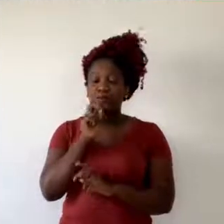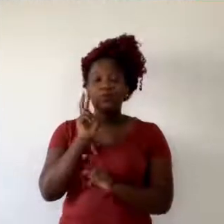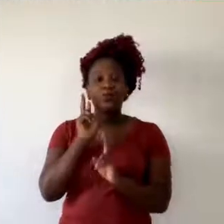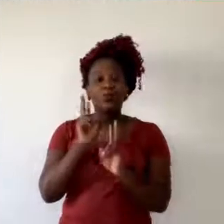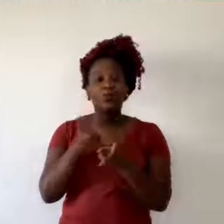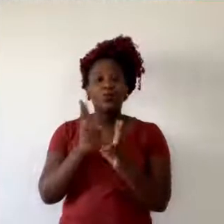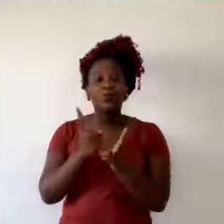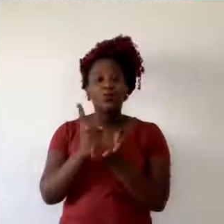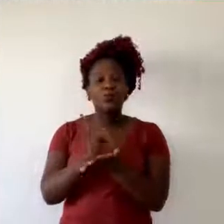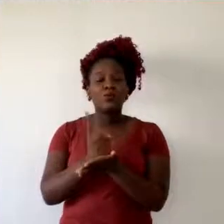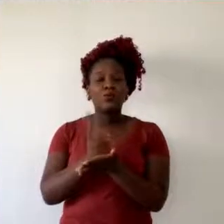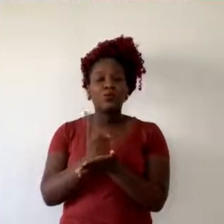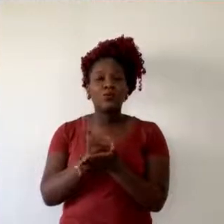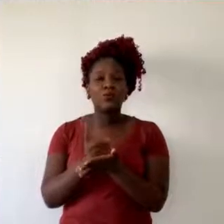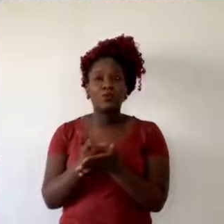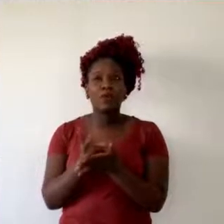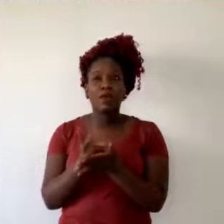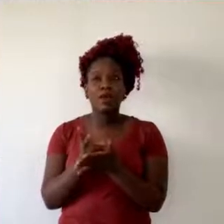extremely